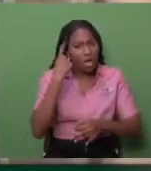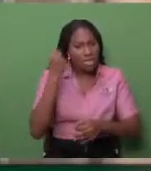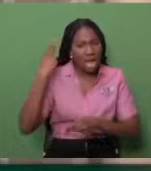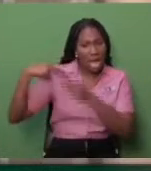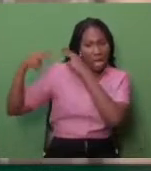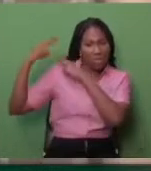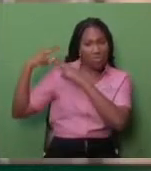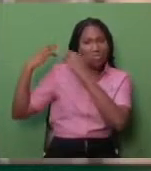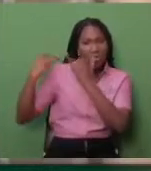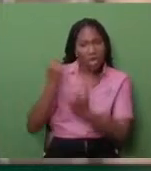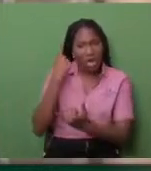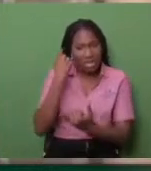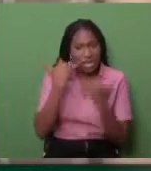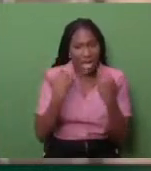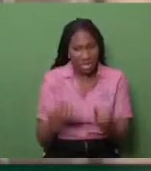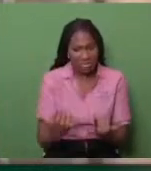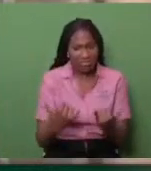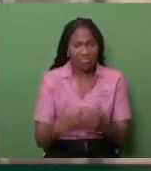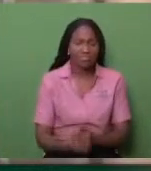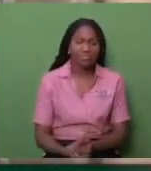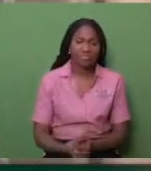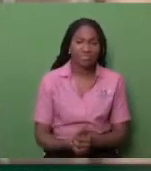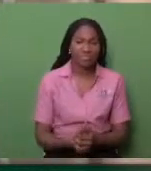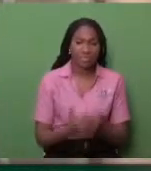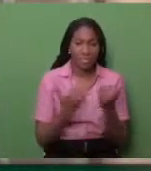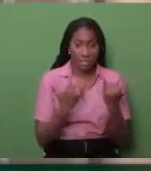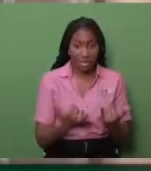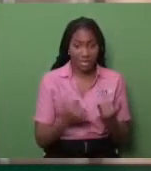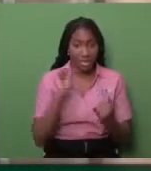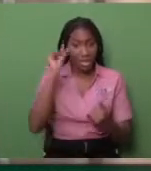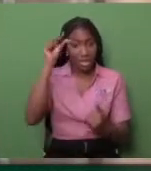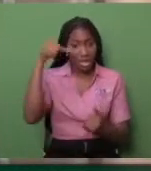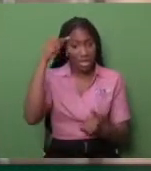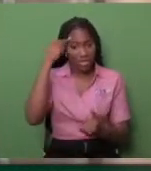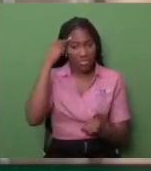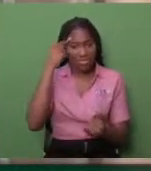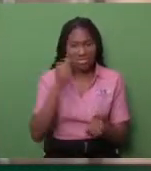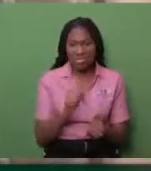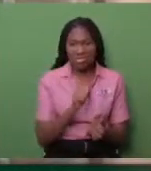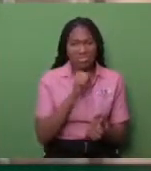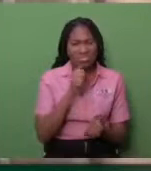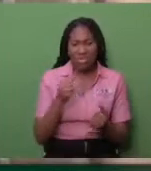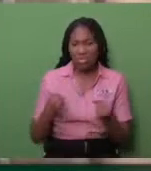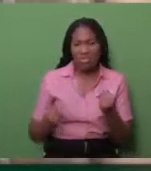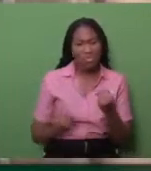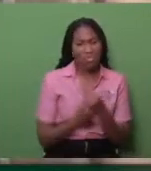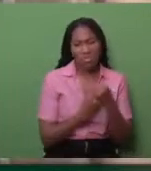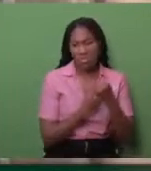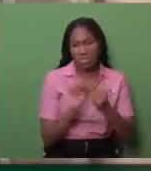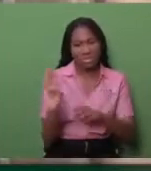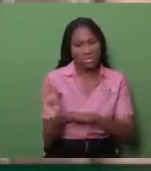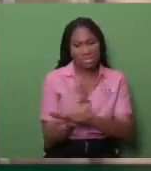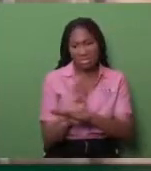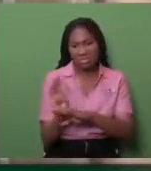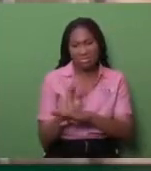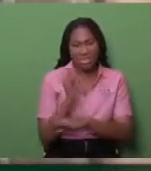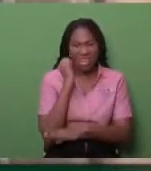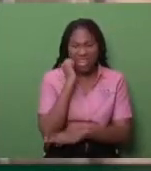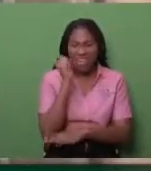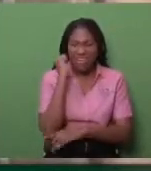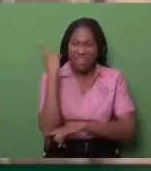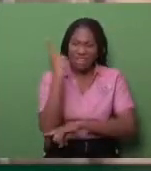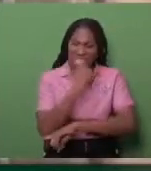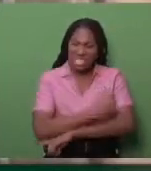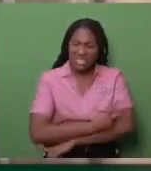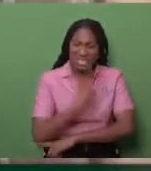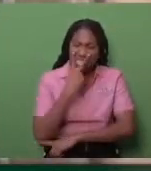economy. This government has been the most anti-business in our history. Every day we are seeing businesses from cement makers to